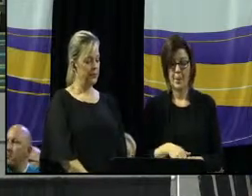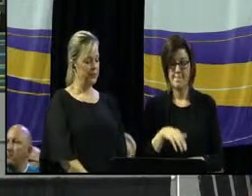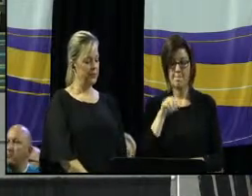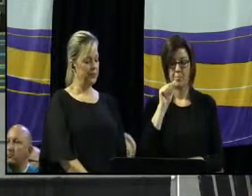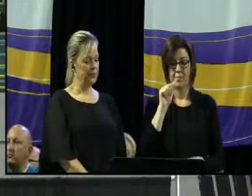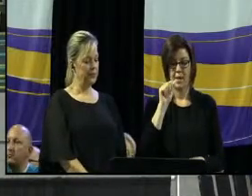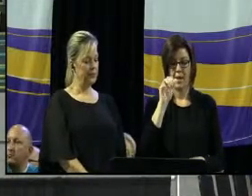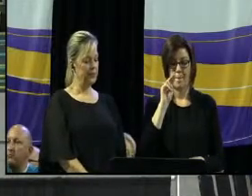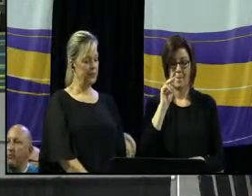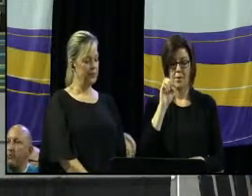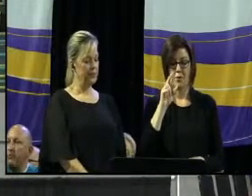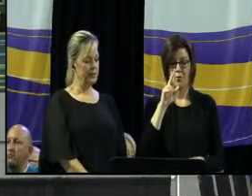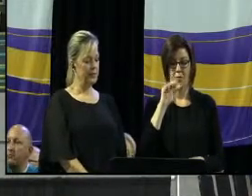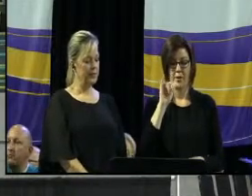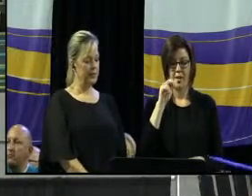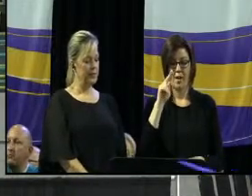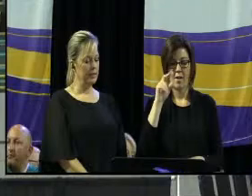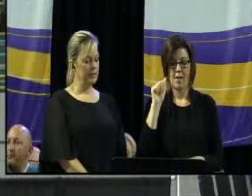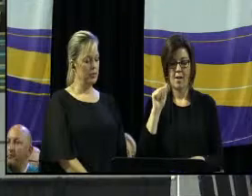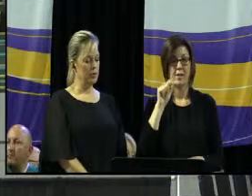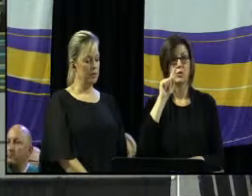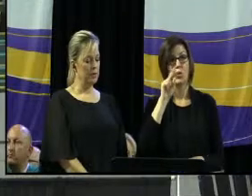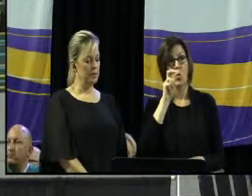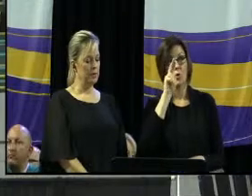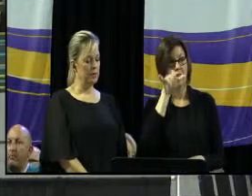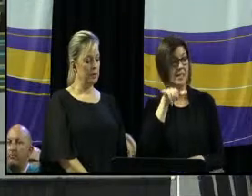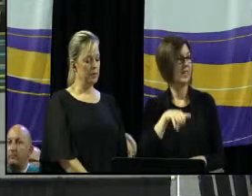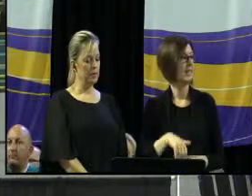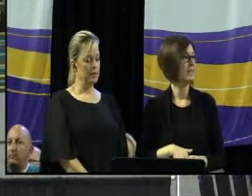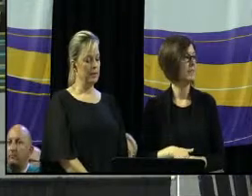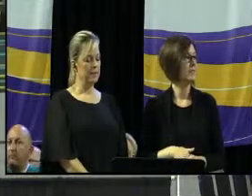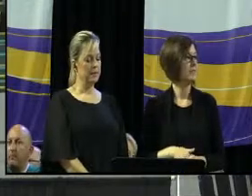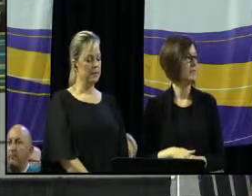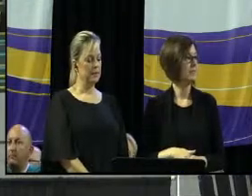Amriana Jaquana Tony.